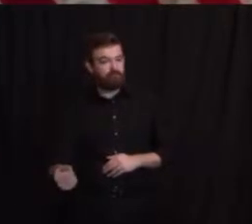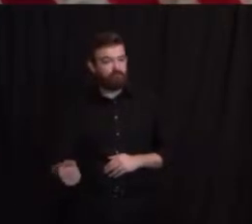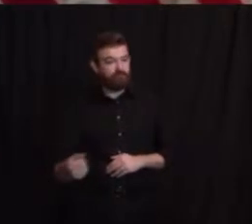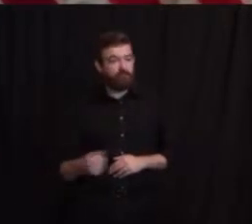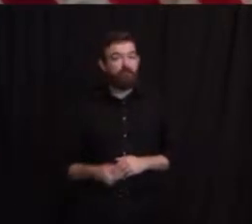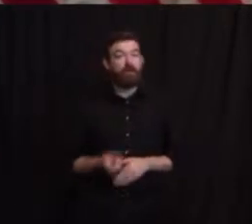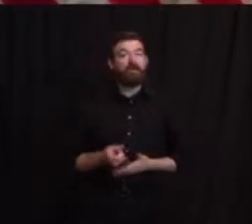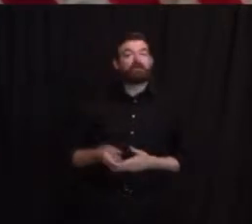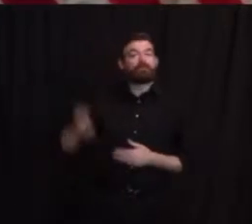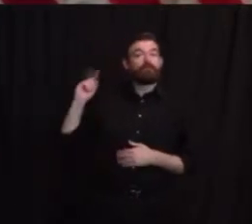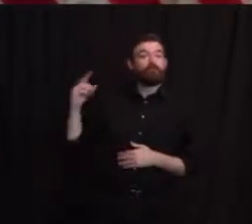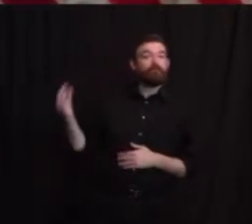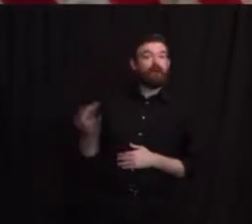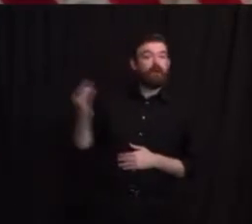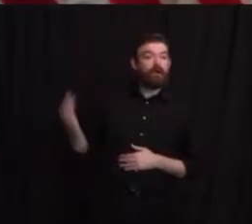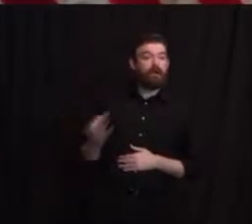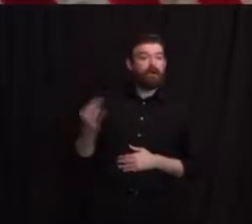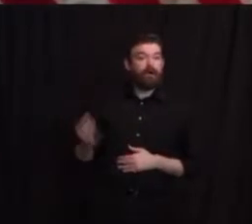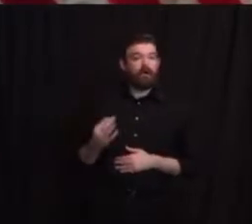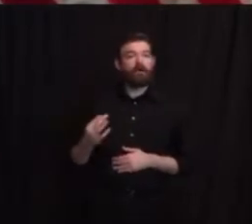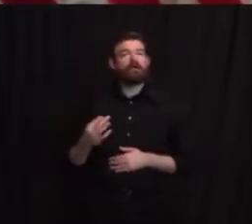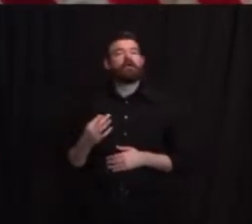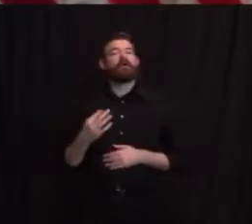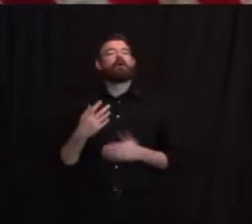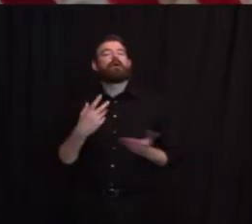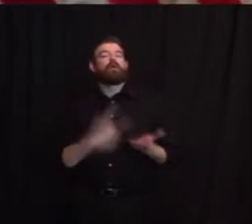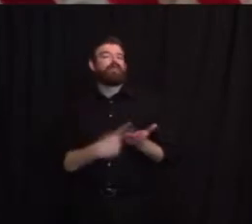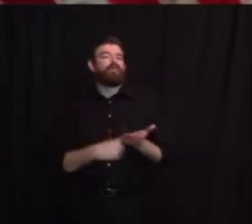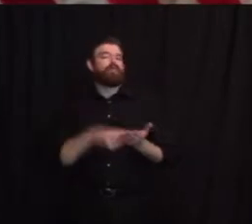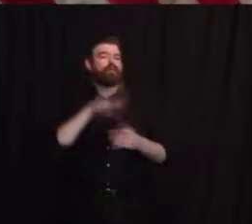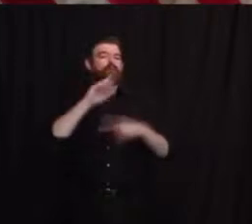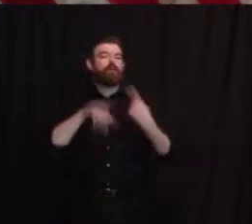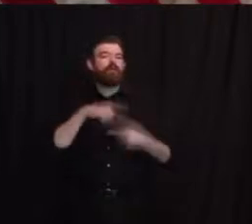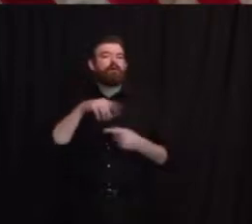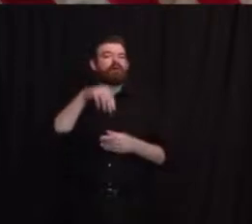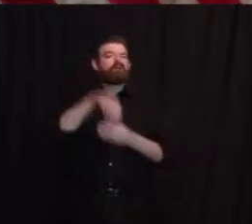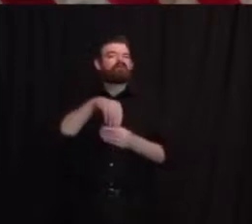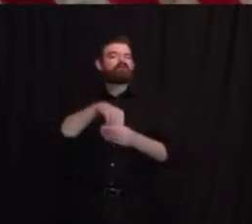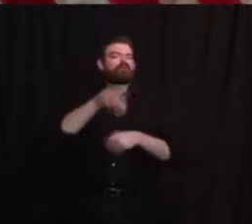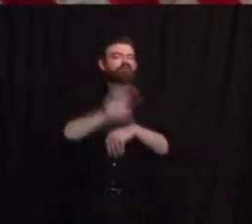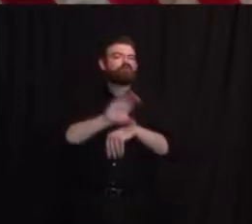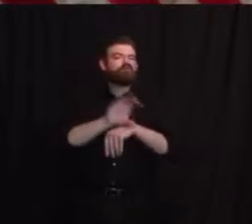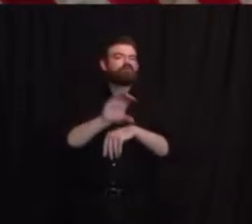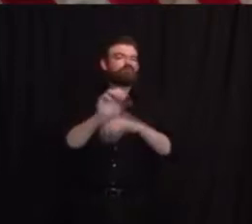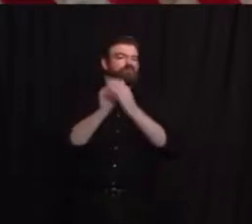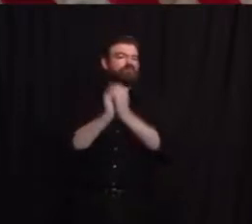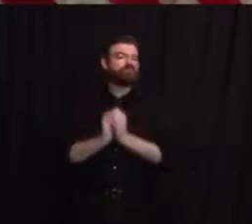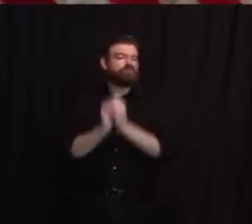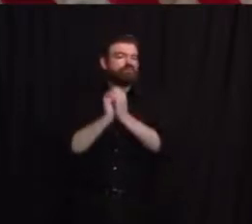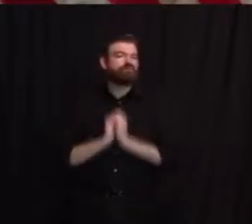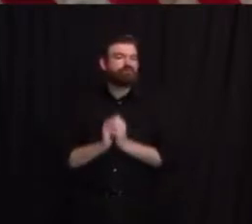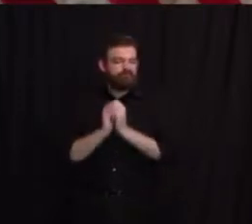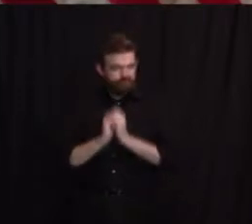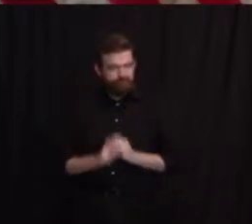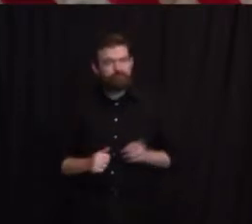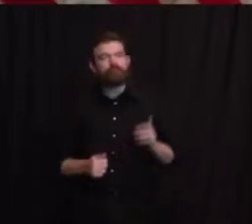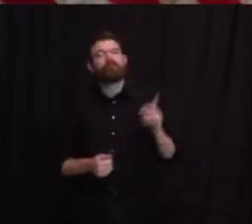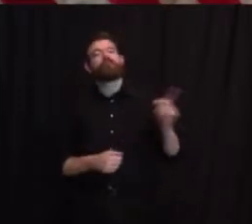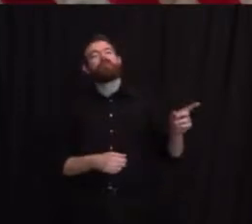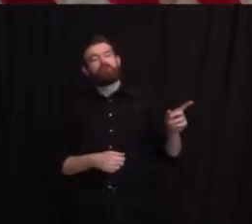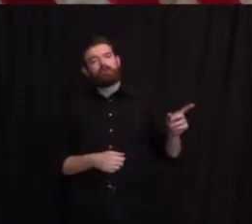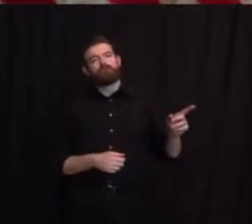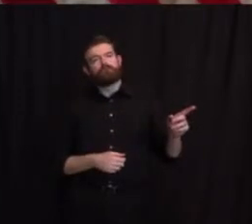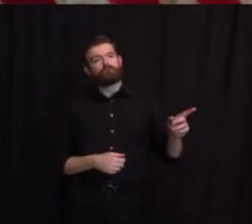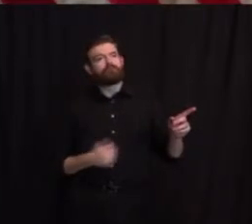to today announce that in a number of days hence, in this case it'll be June 12th, that we're going to begin